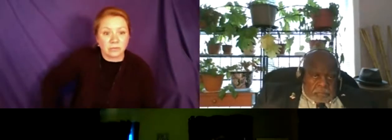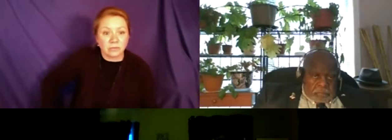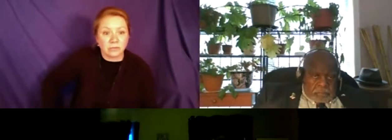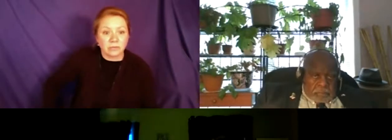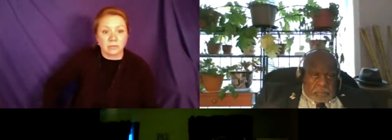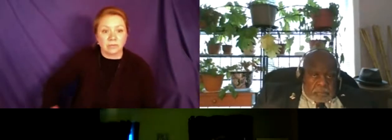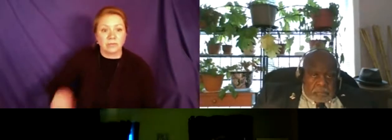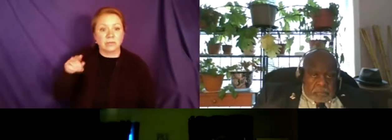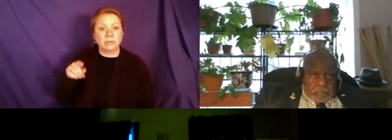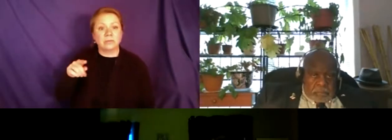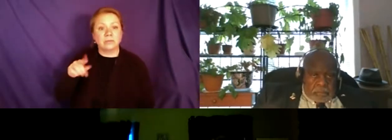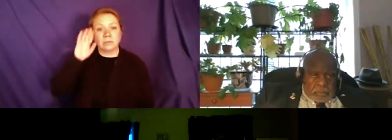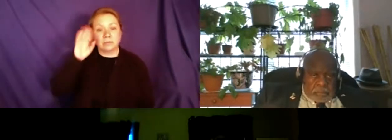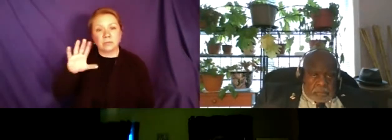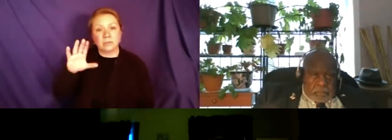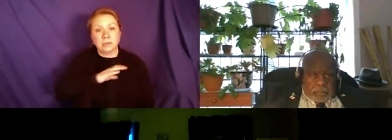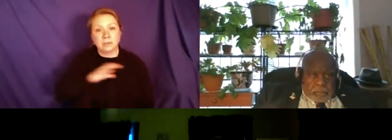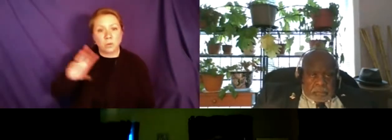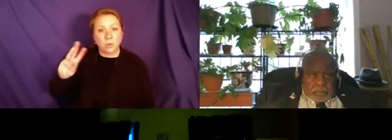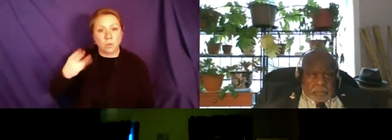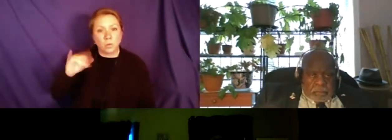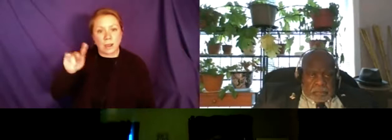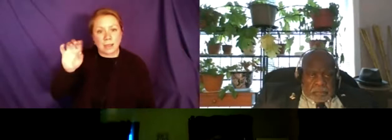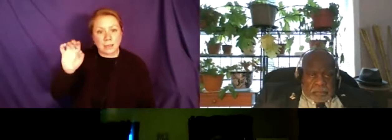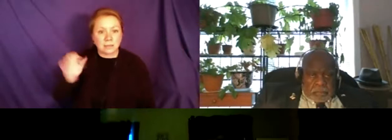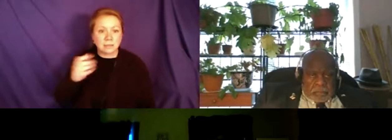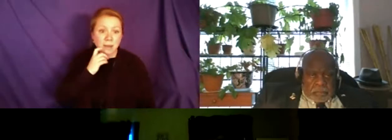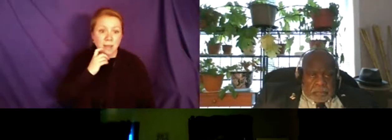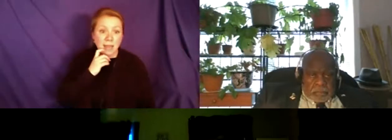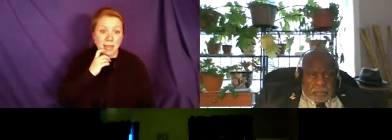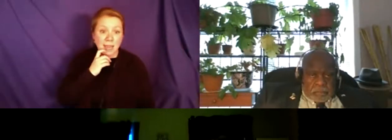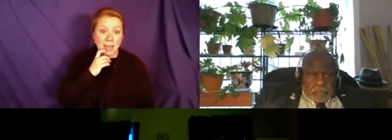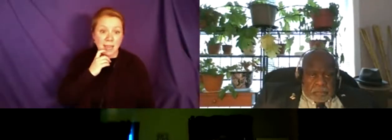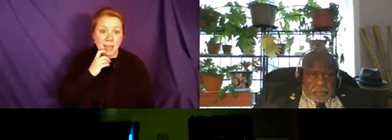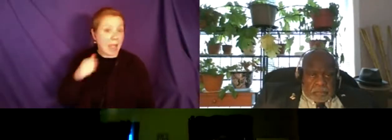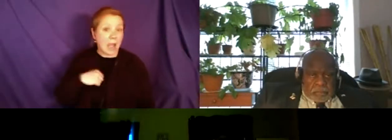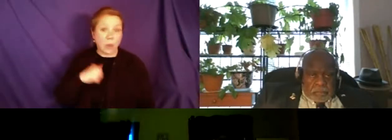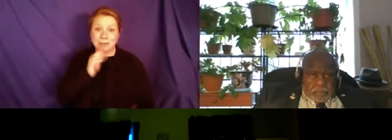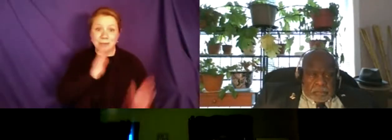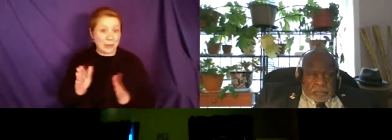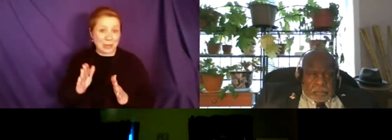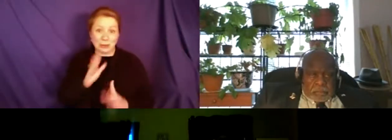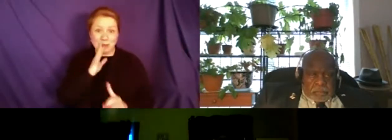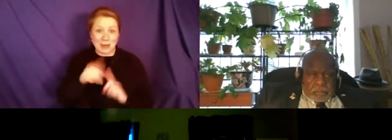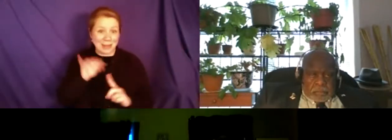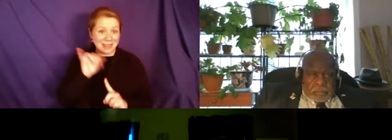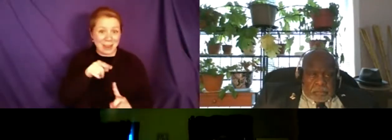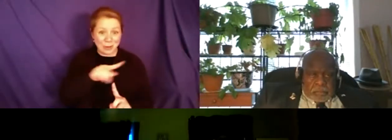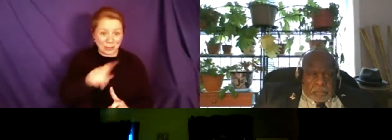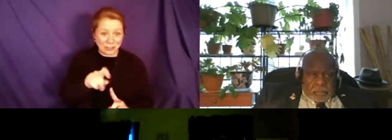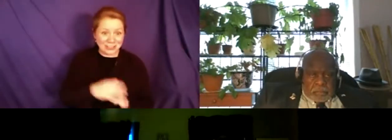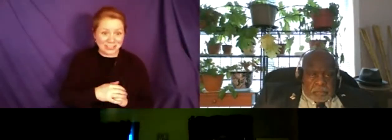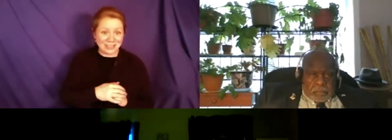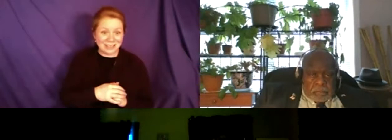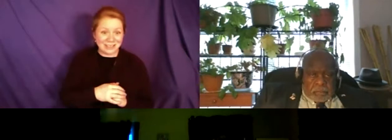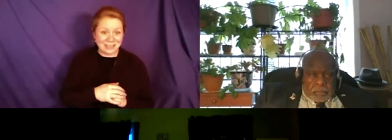Finding the unmute button. So to some extent, I was not prepared to speak to that particular question, and being a third